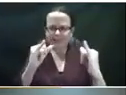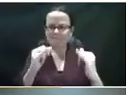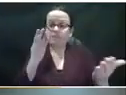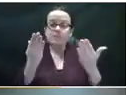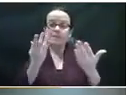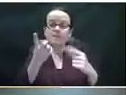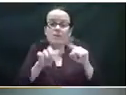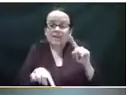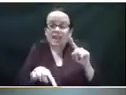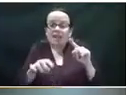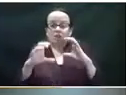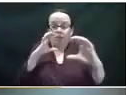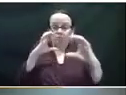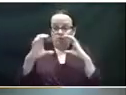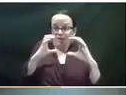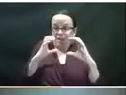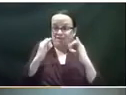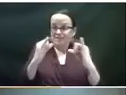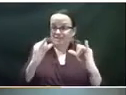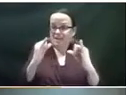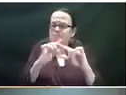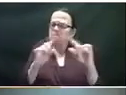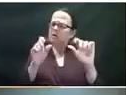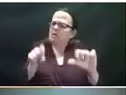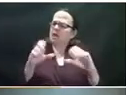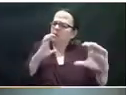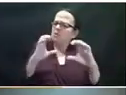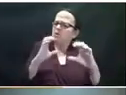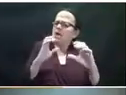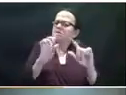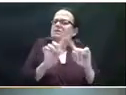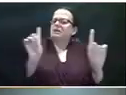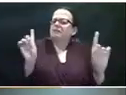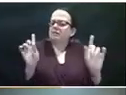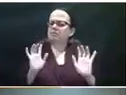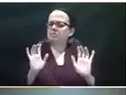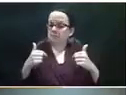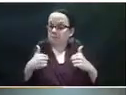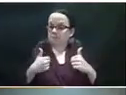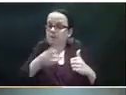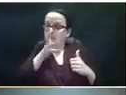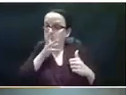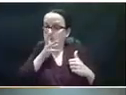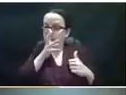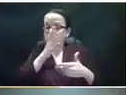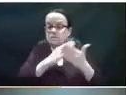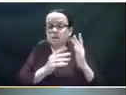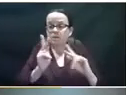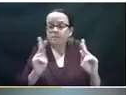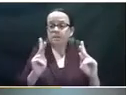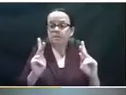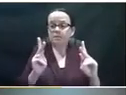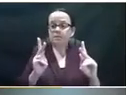able to communicate like everybody else, but everybody can communicate in some fashion. Me, I do it by talking. Some people might do it